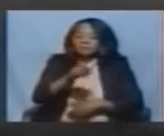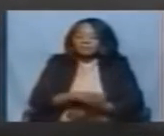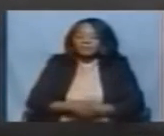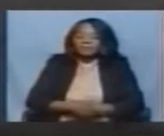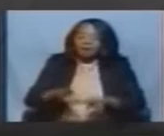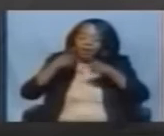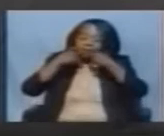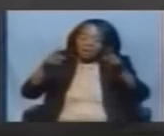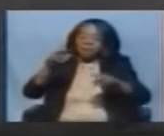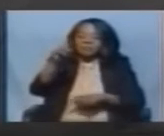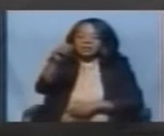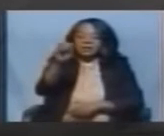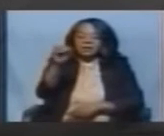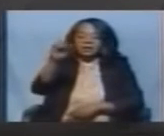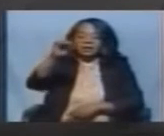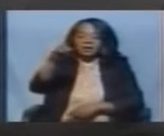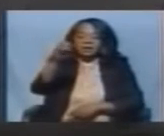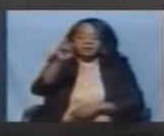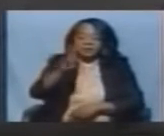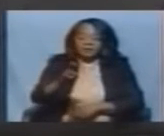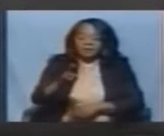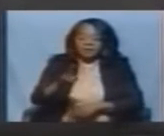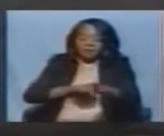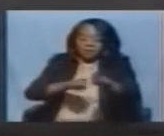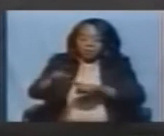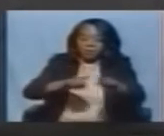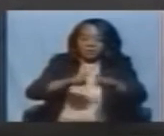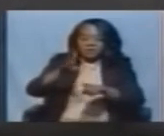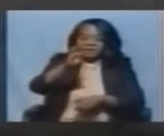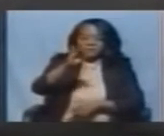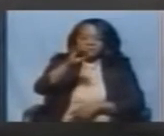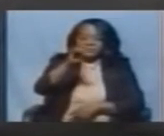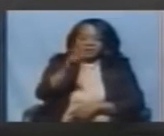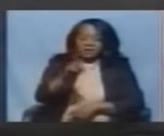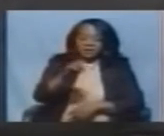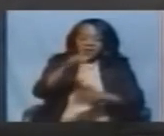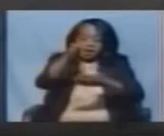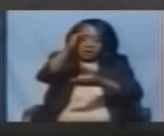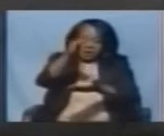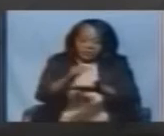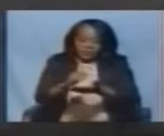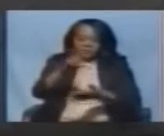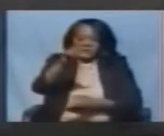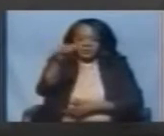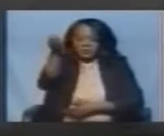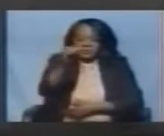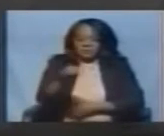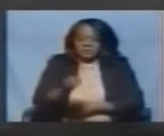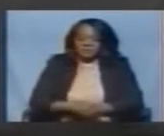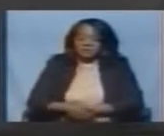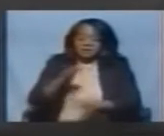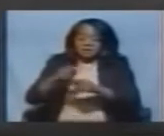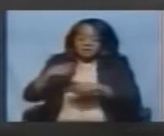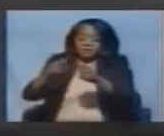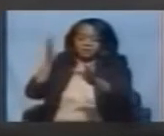tender, you know, and you go competitive bidding, you reduce your cost by 20%. If you go straight to somebody direct bidding,